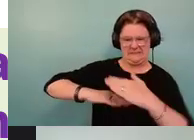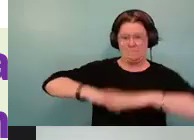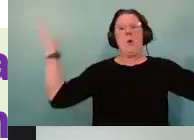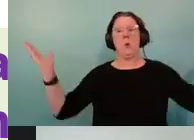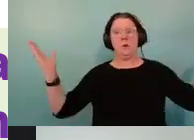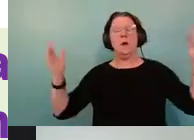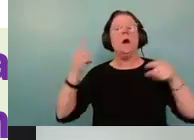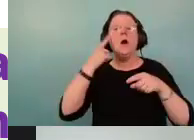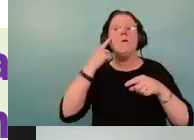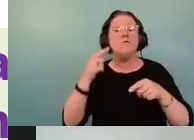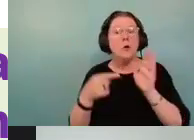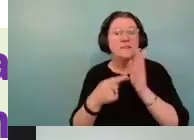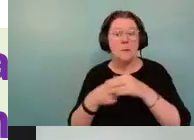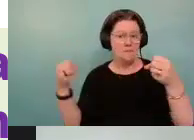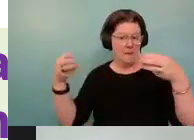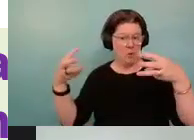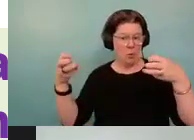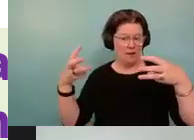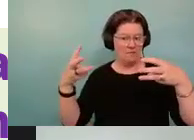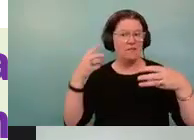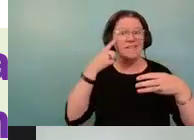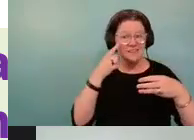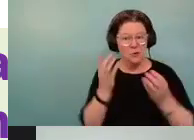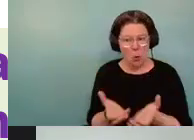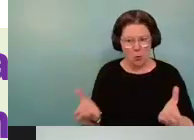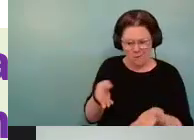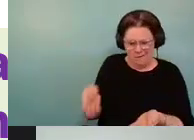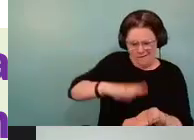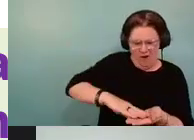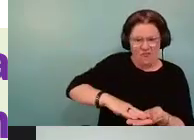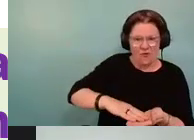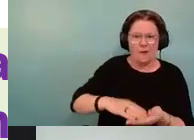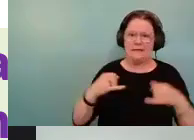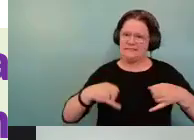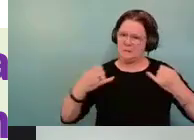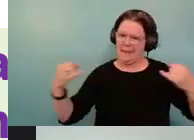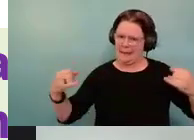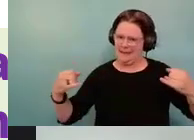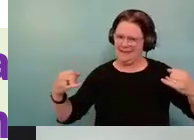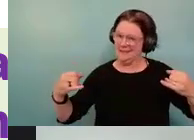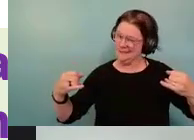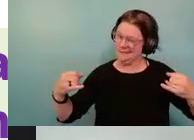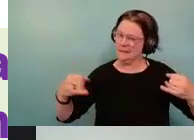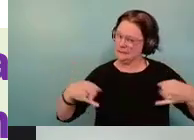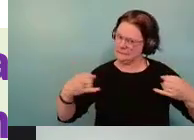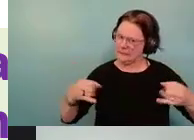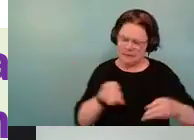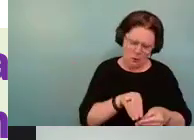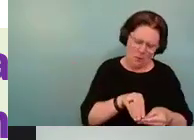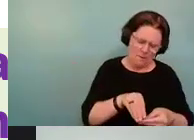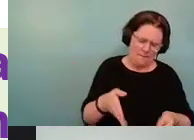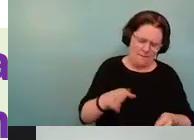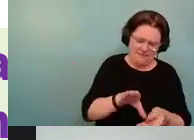sauce in a container because I've done this, where the cover comes off and like your whole microwave is full of like red sauce everywhere and it's